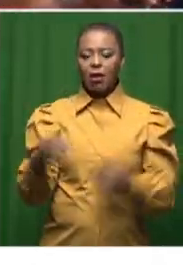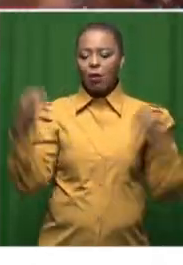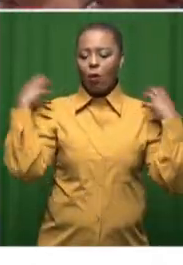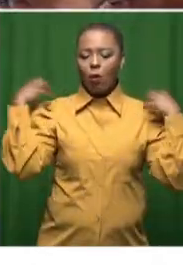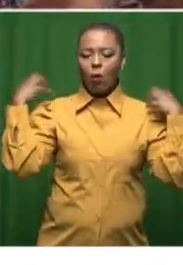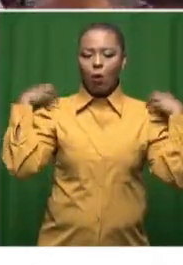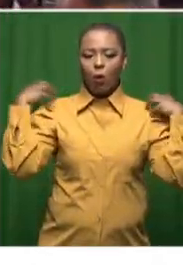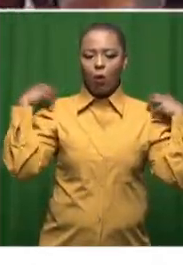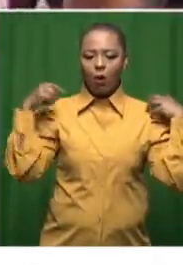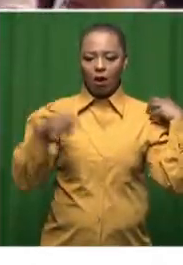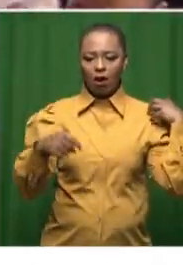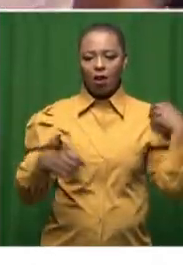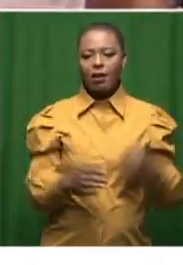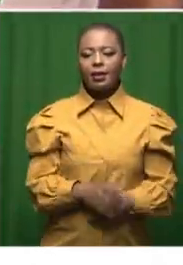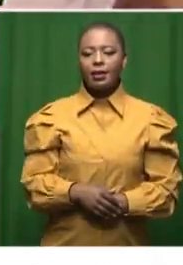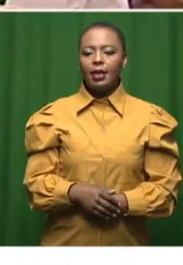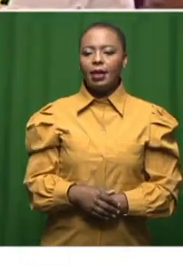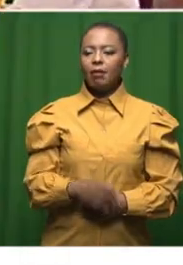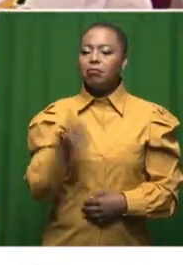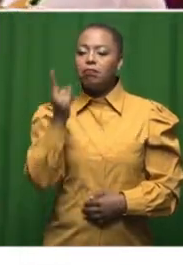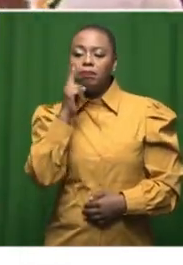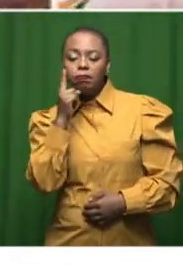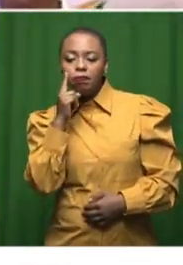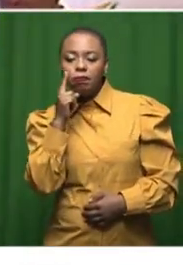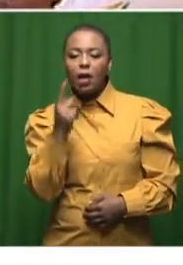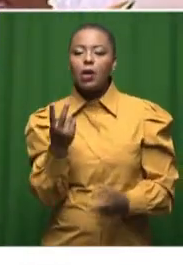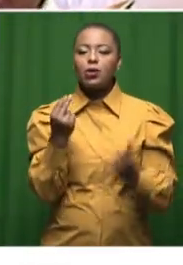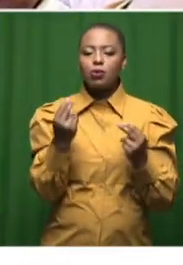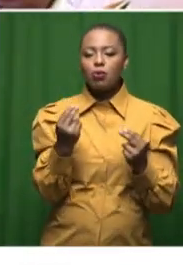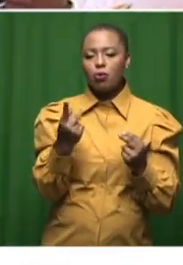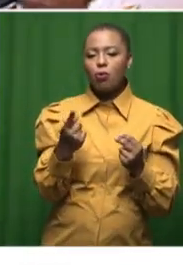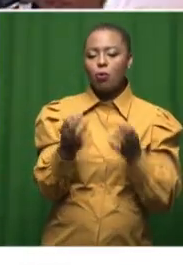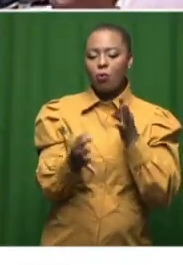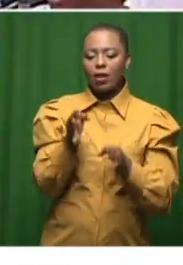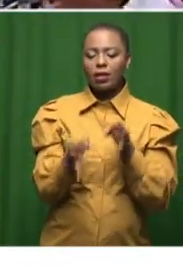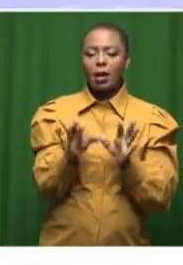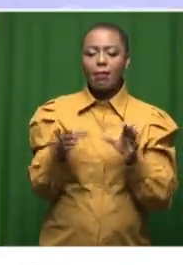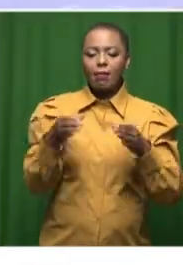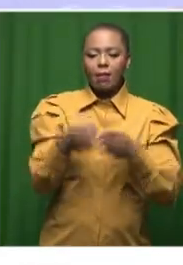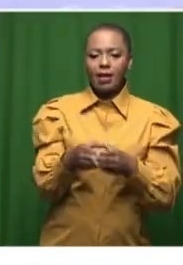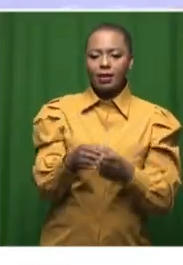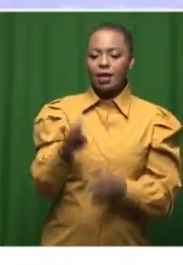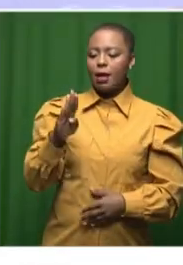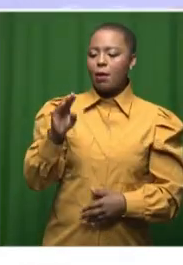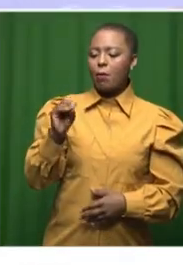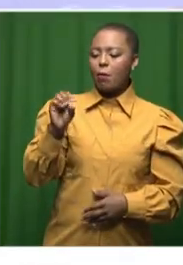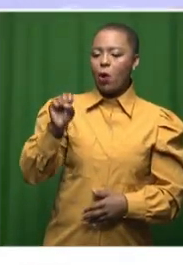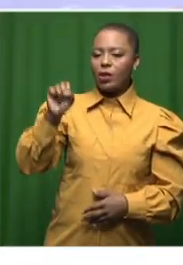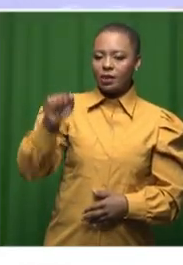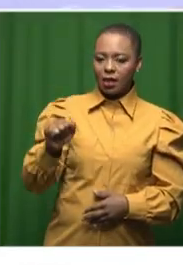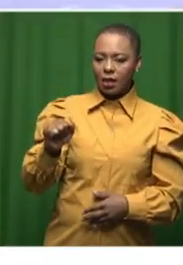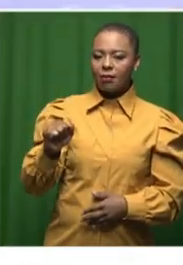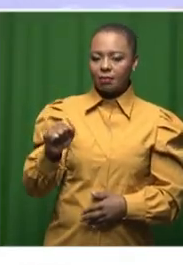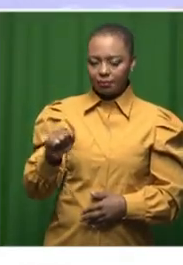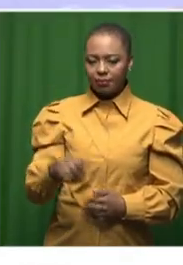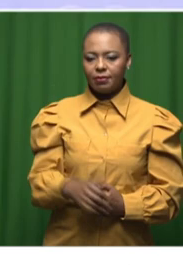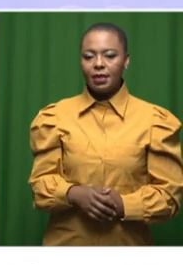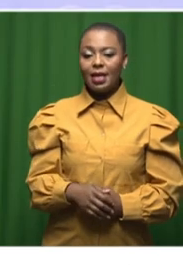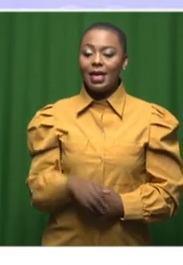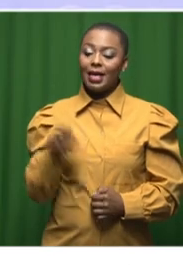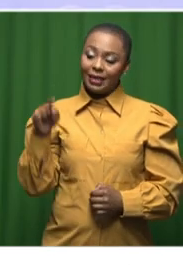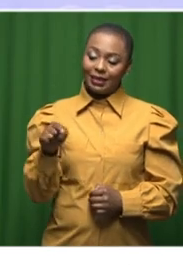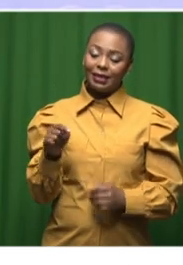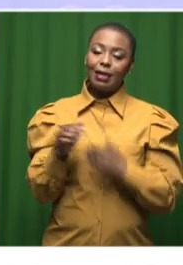or BOSA. The party will be led by the former DA leader Mmusi Maimane. After some delays caused by Eskom blackouts,